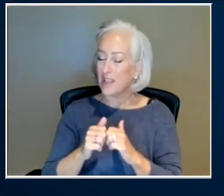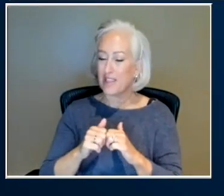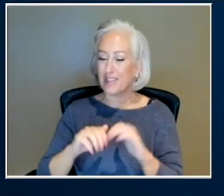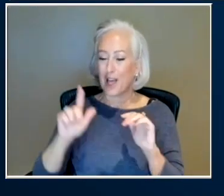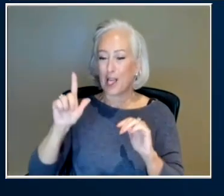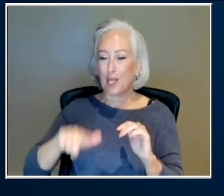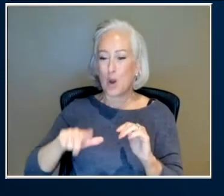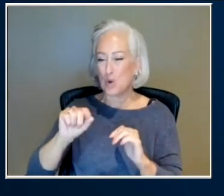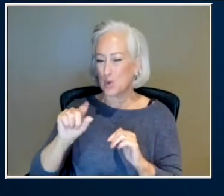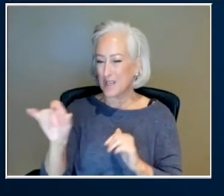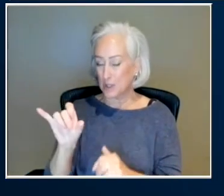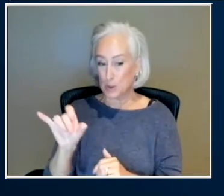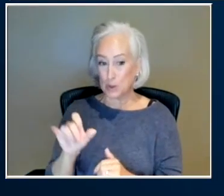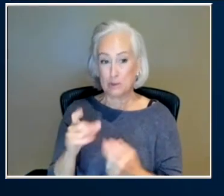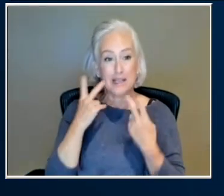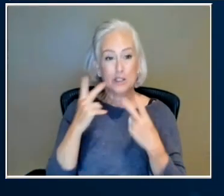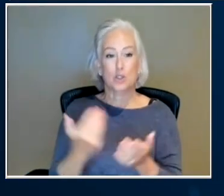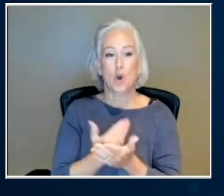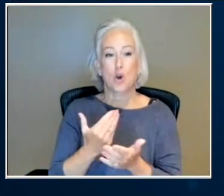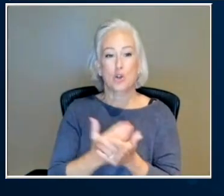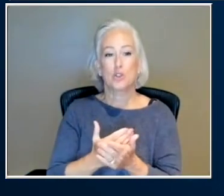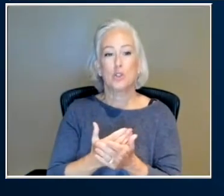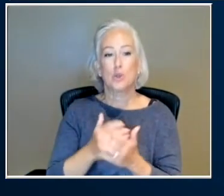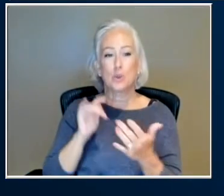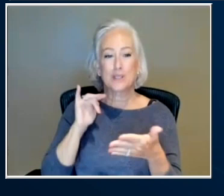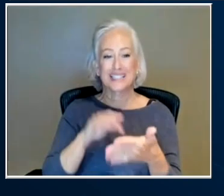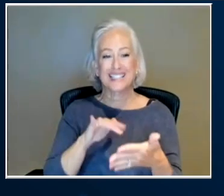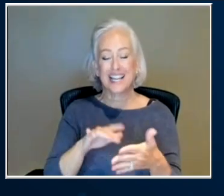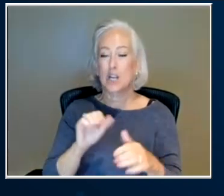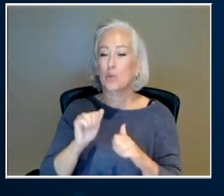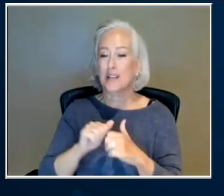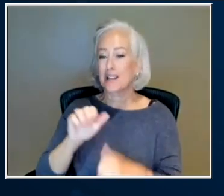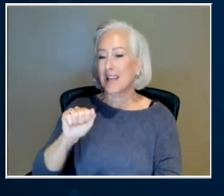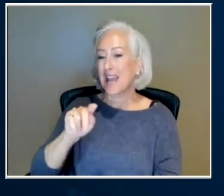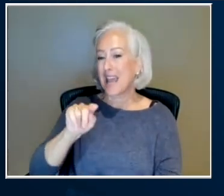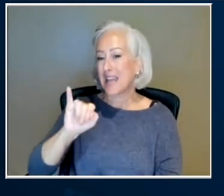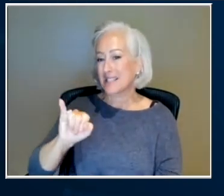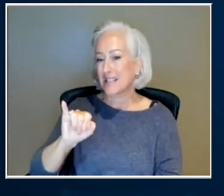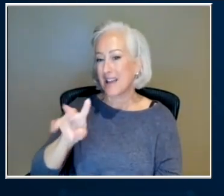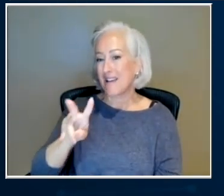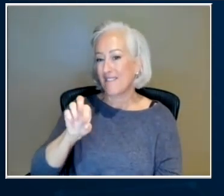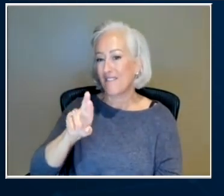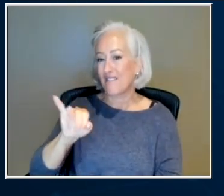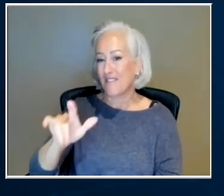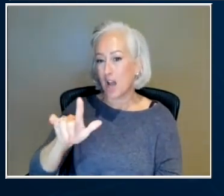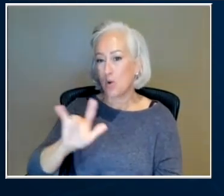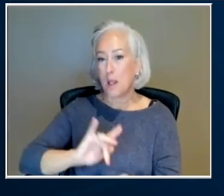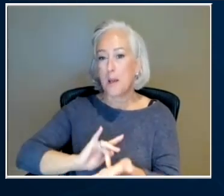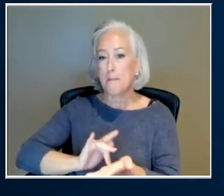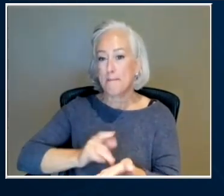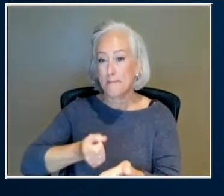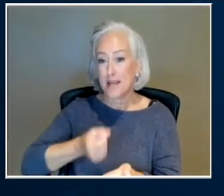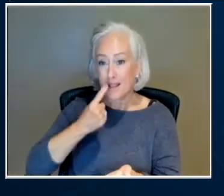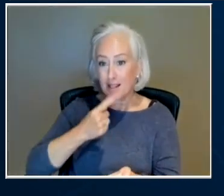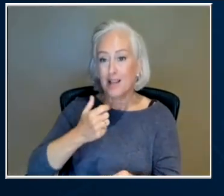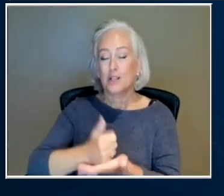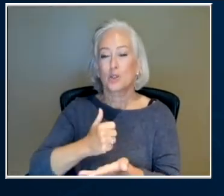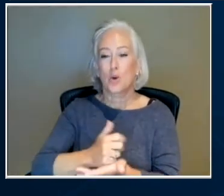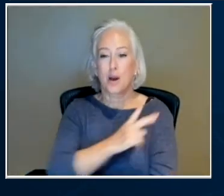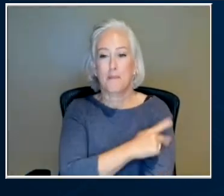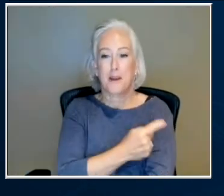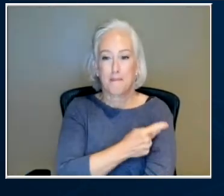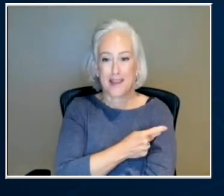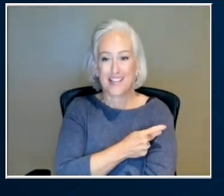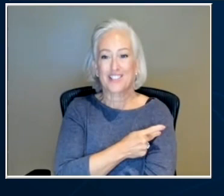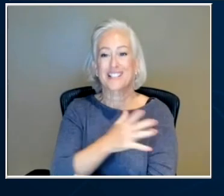Saw a new study about an antiviral pill that appears to help COVID patients regain their smell and taste more quickly, and you're going to have to make sure I